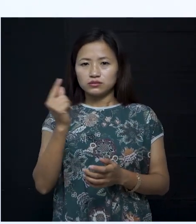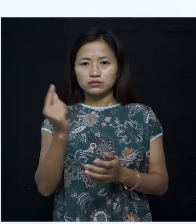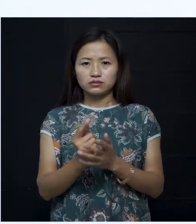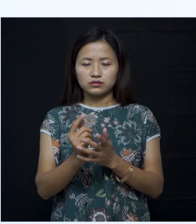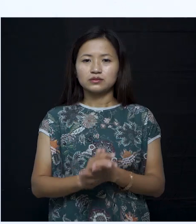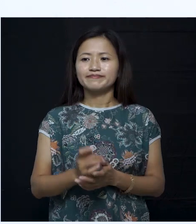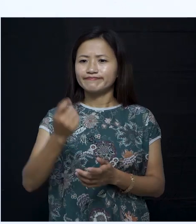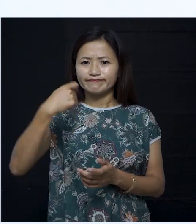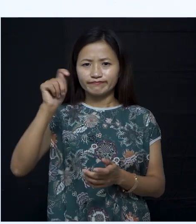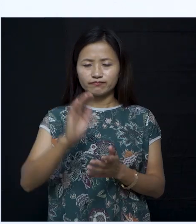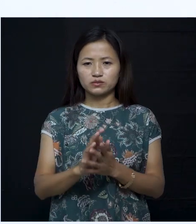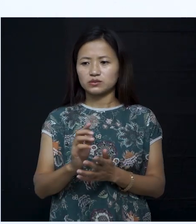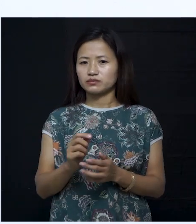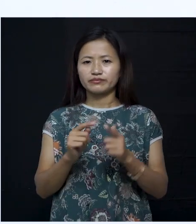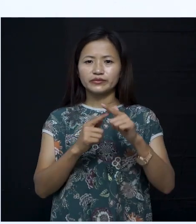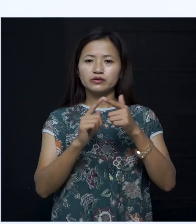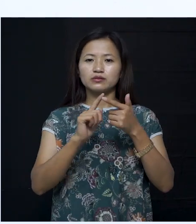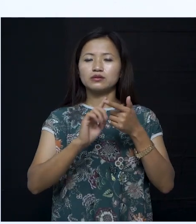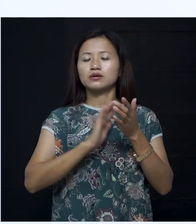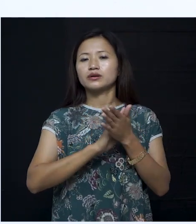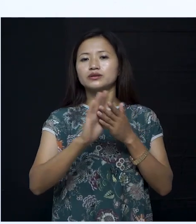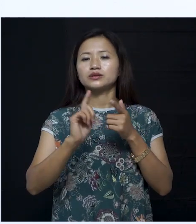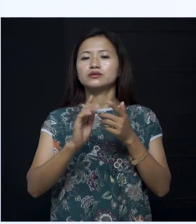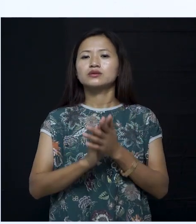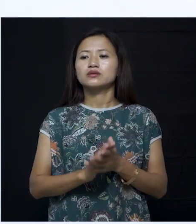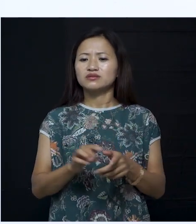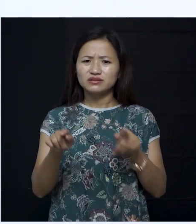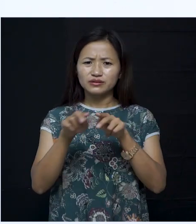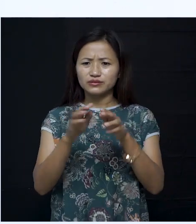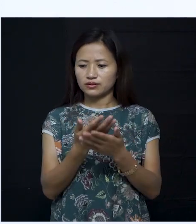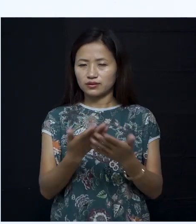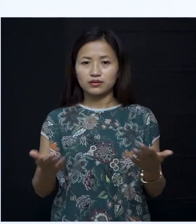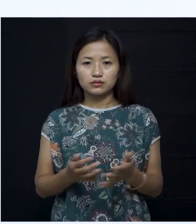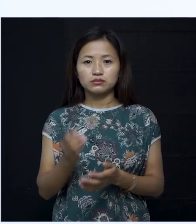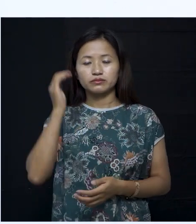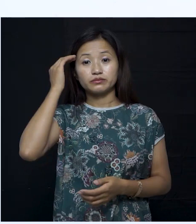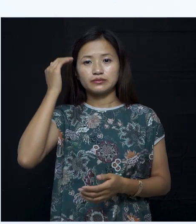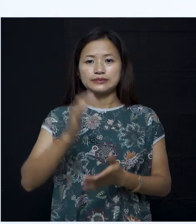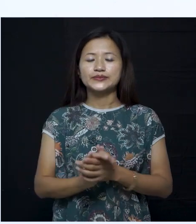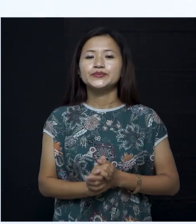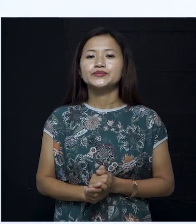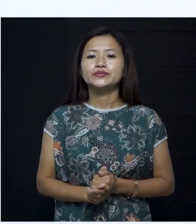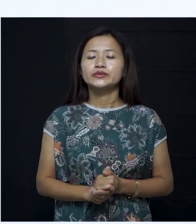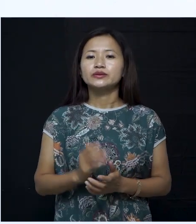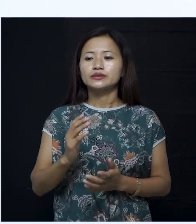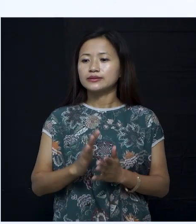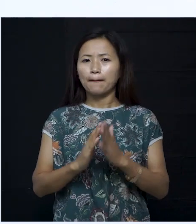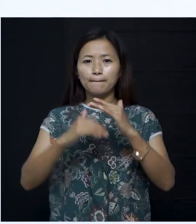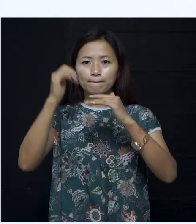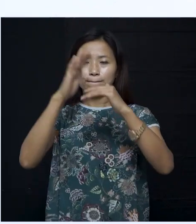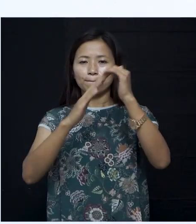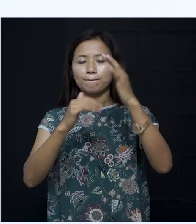the word the, okay, THE, unless you want to refer to a thing that you know. If I say the